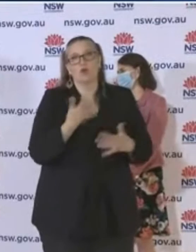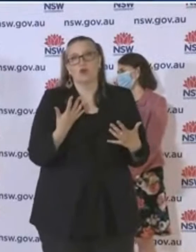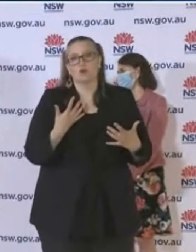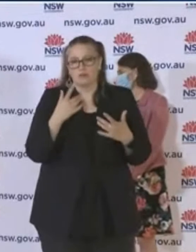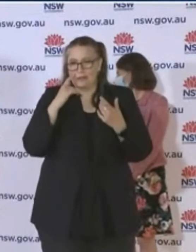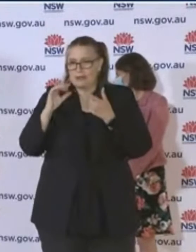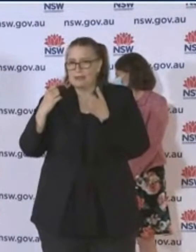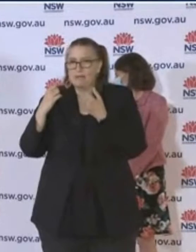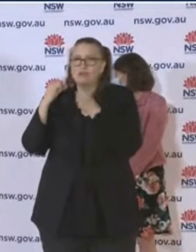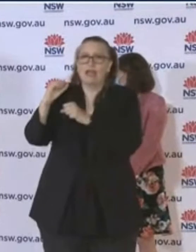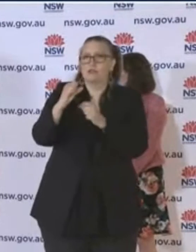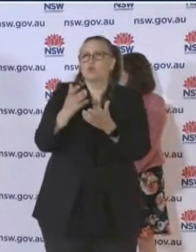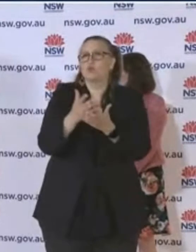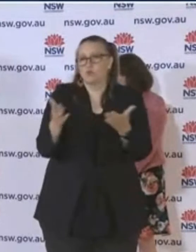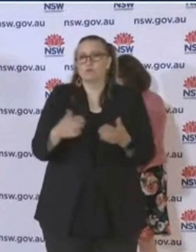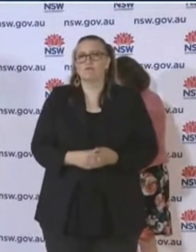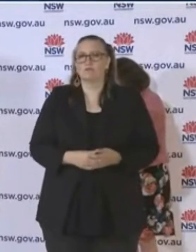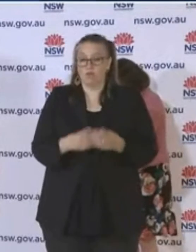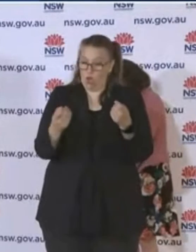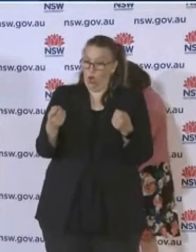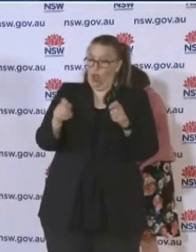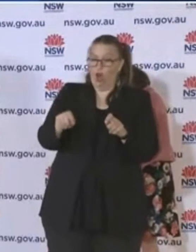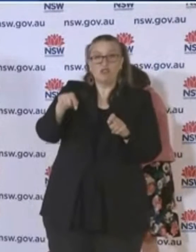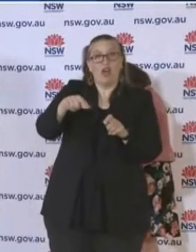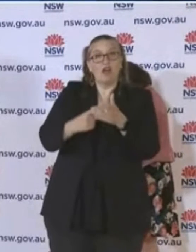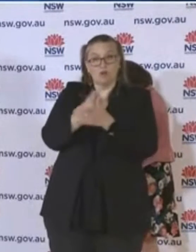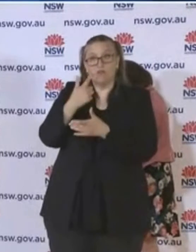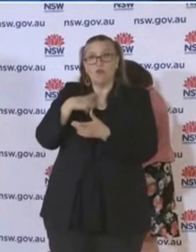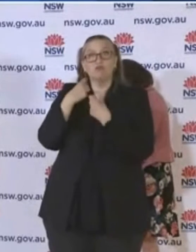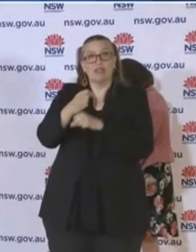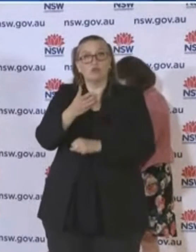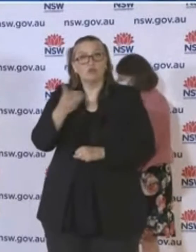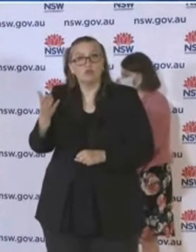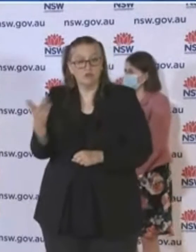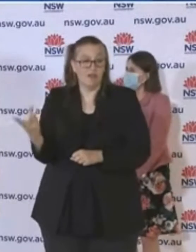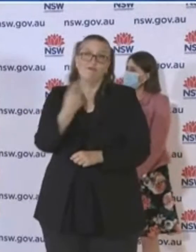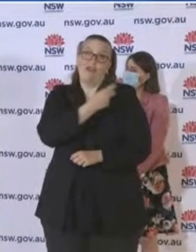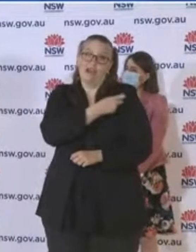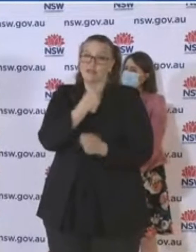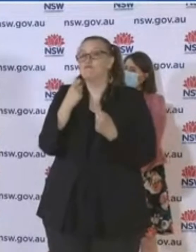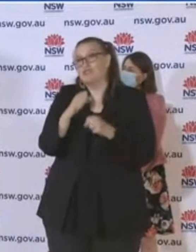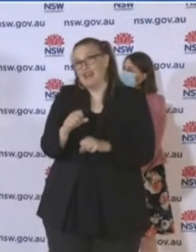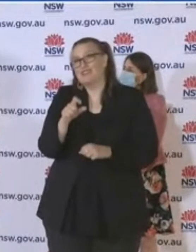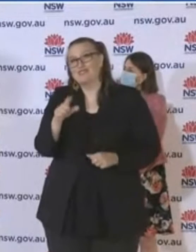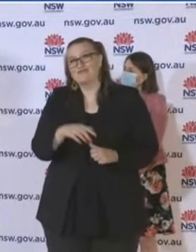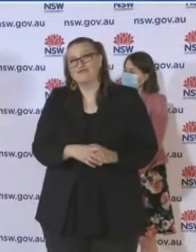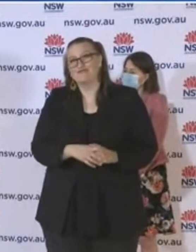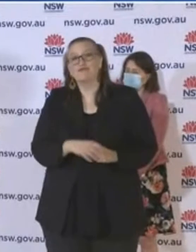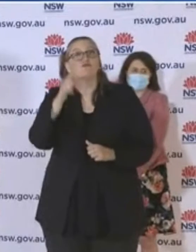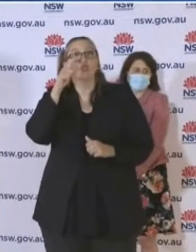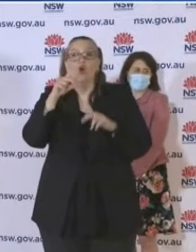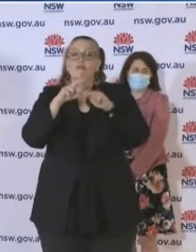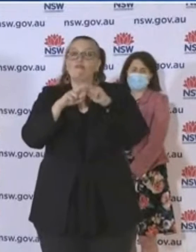but really importantly is the vaccine. So we know that the vaccine works much better than, say, flu vaccine